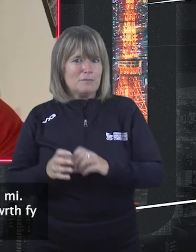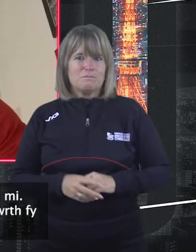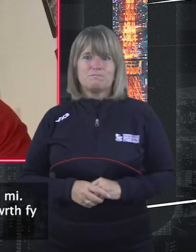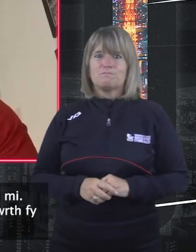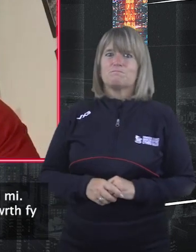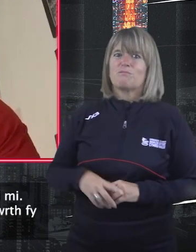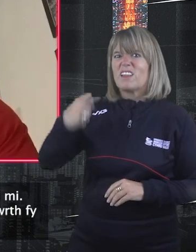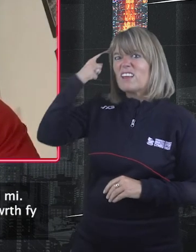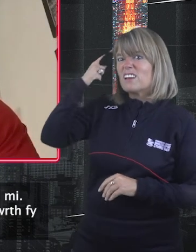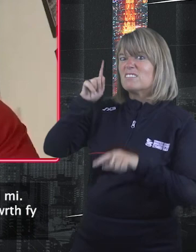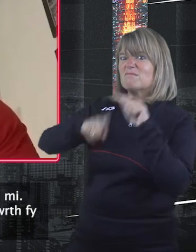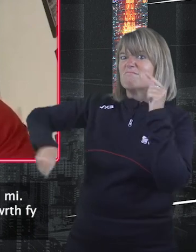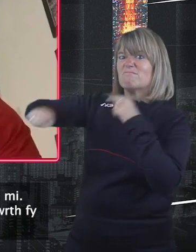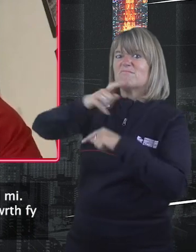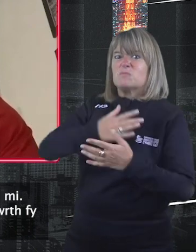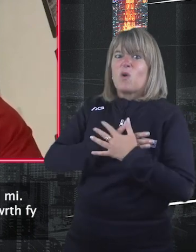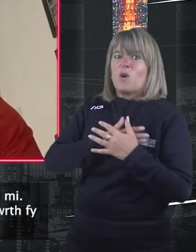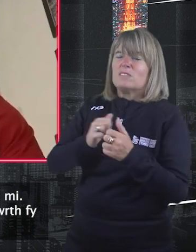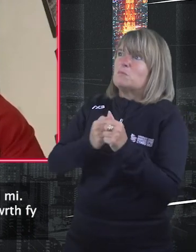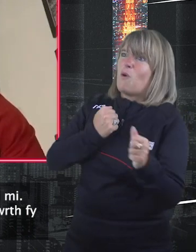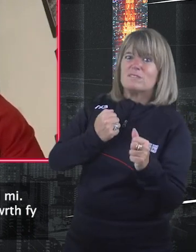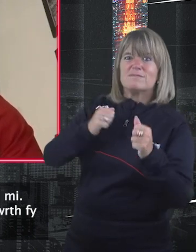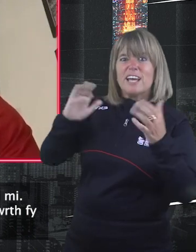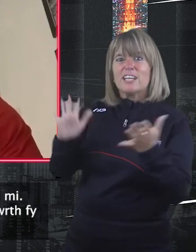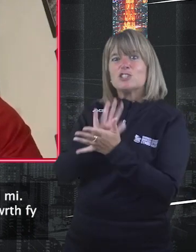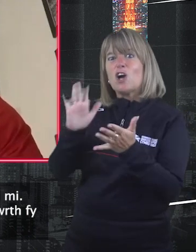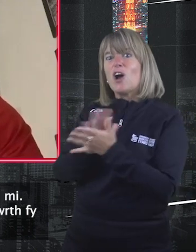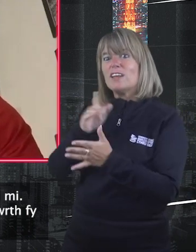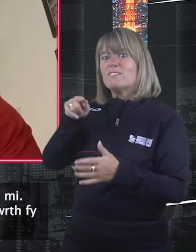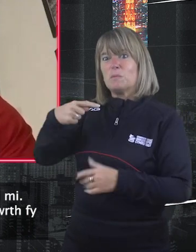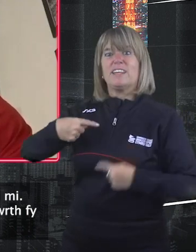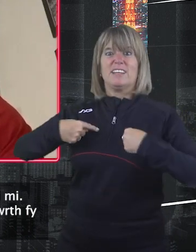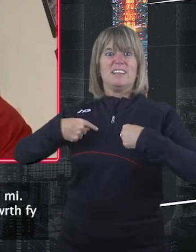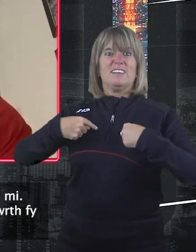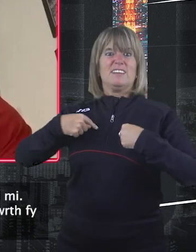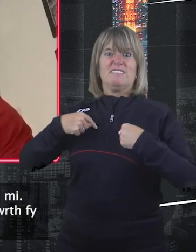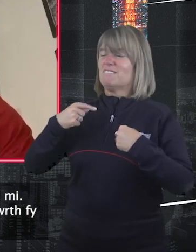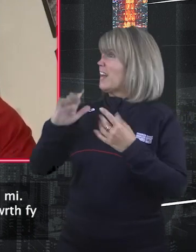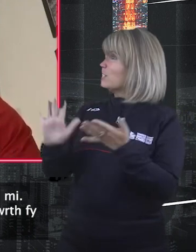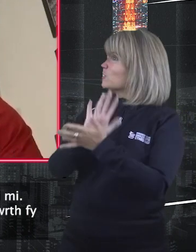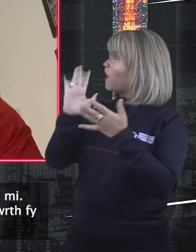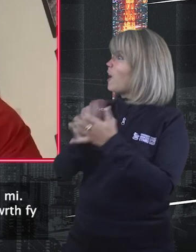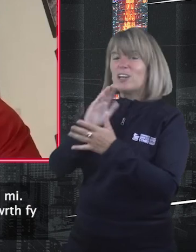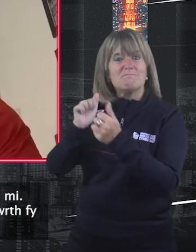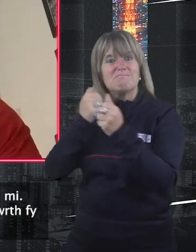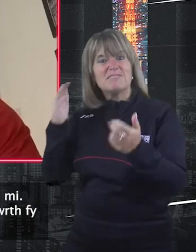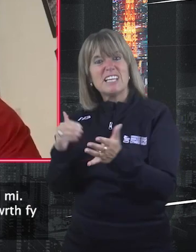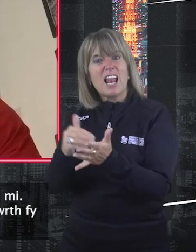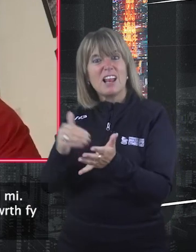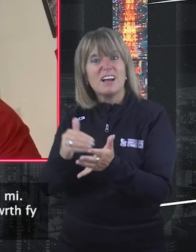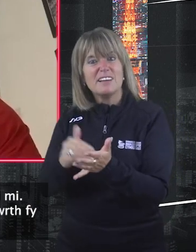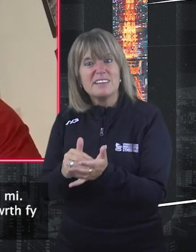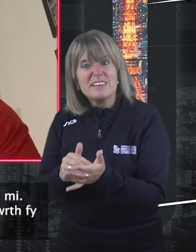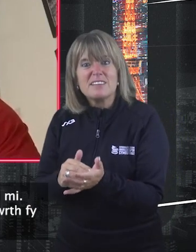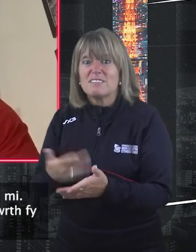Yeah, I think mostly it's the love of the sport and the enjoyment of it for me. And I still